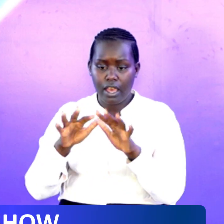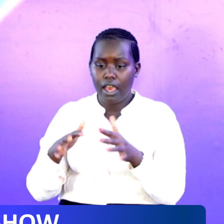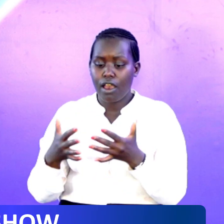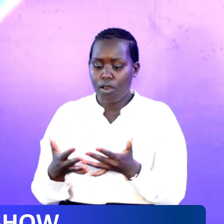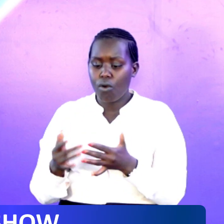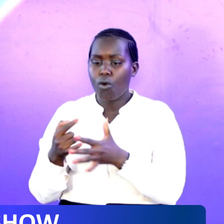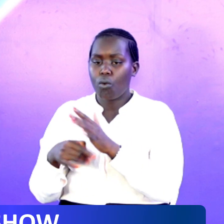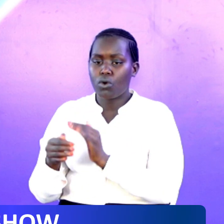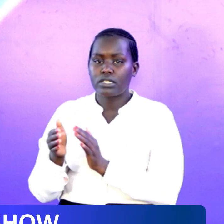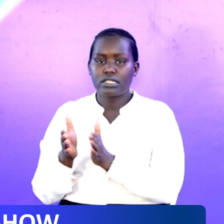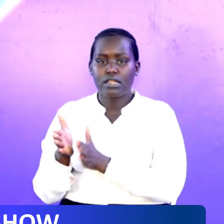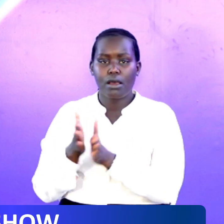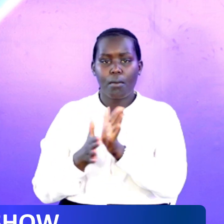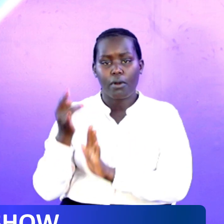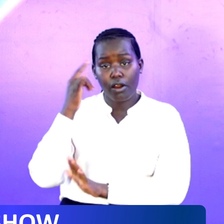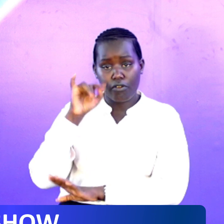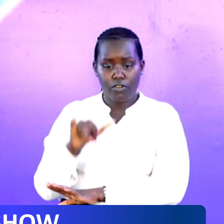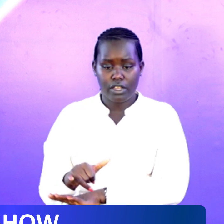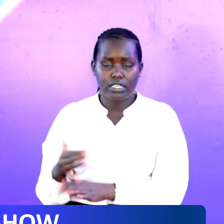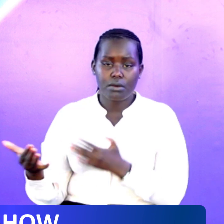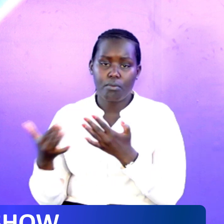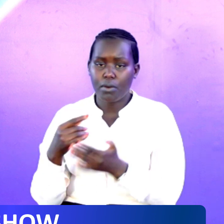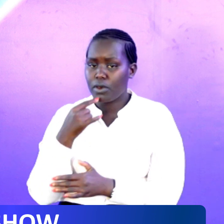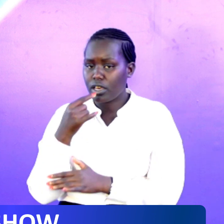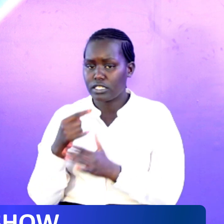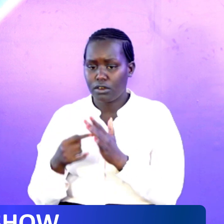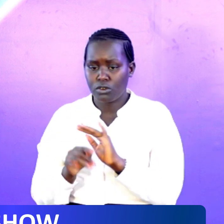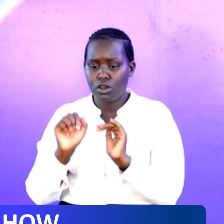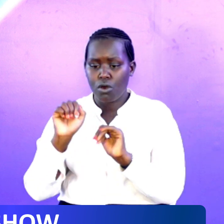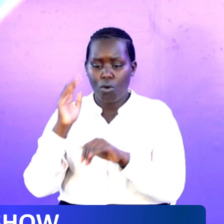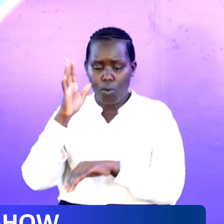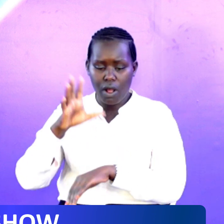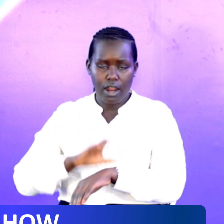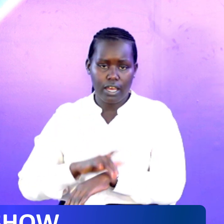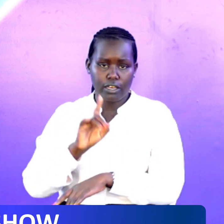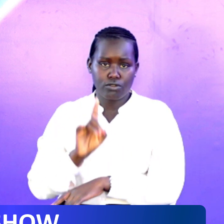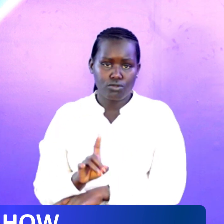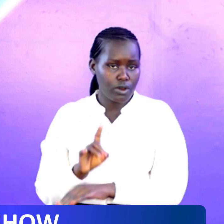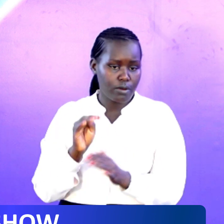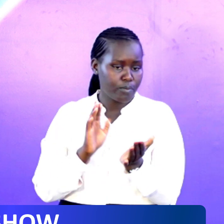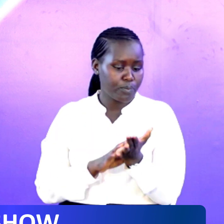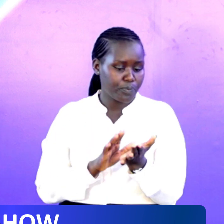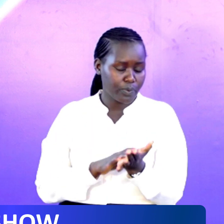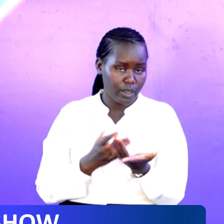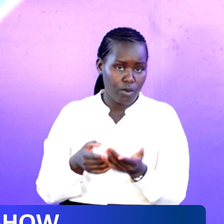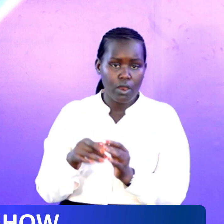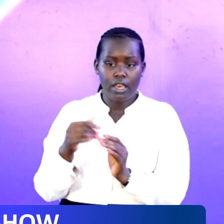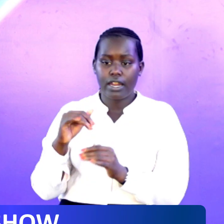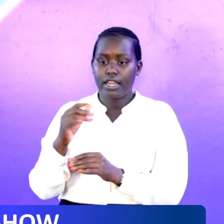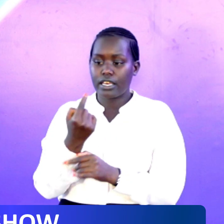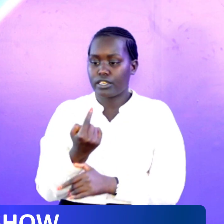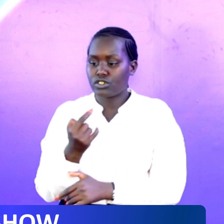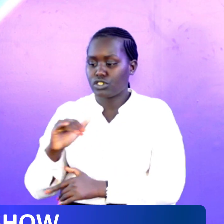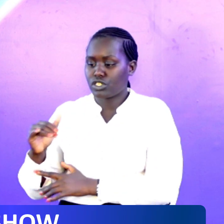is the structure of that? Could you even say that we shall get one petition per county and consider? There is